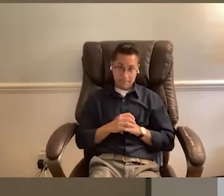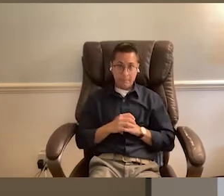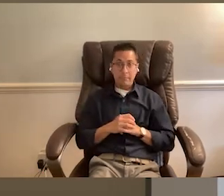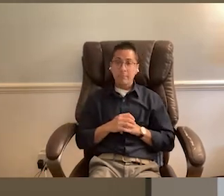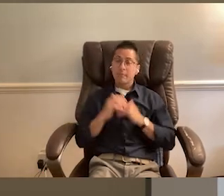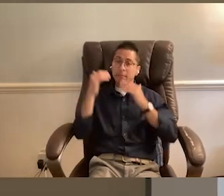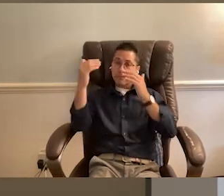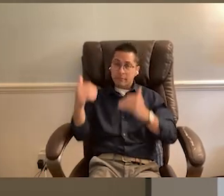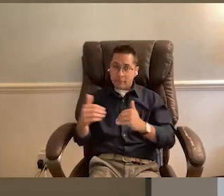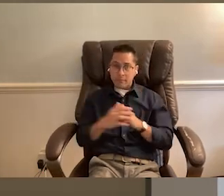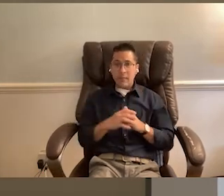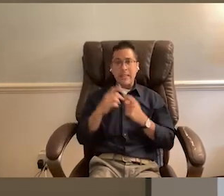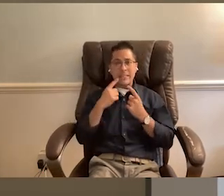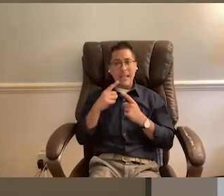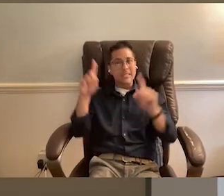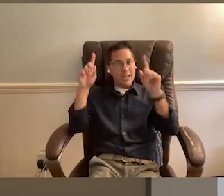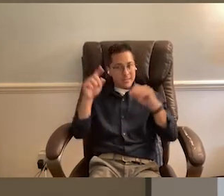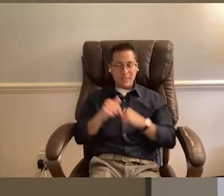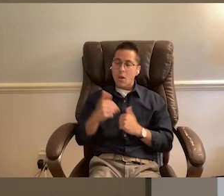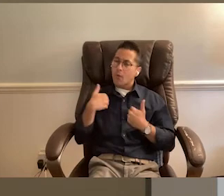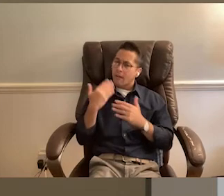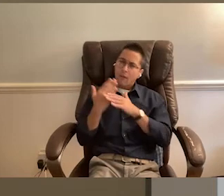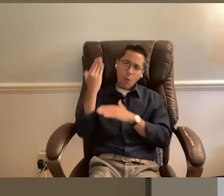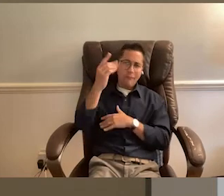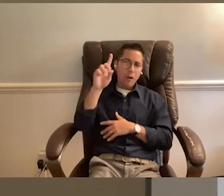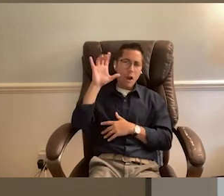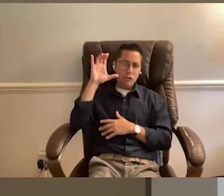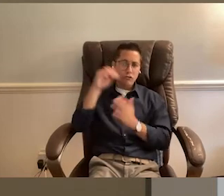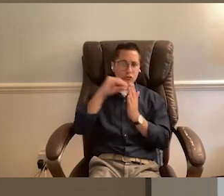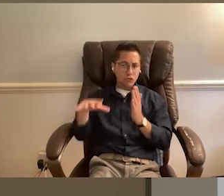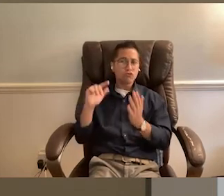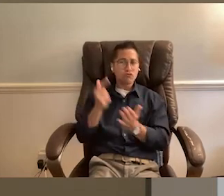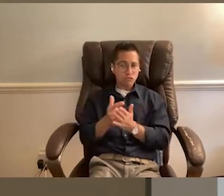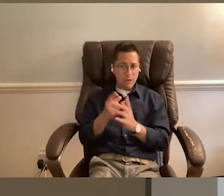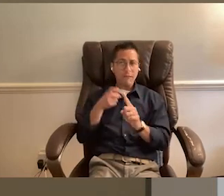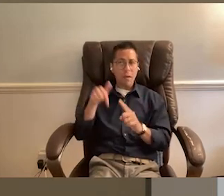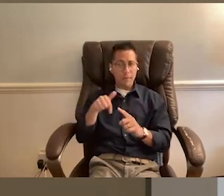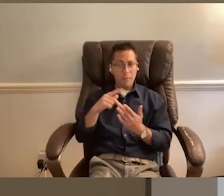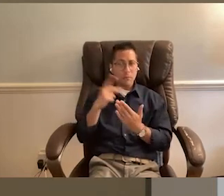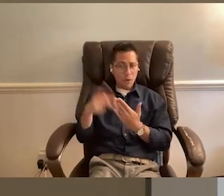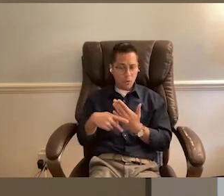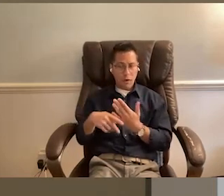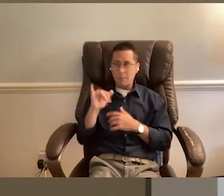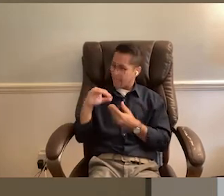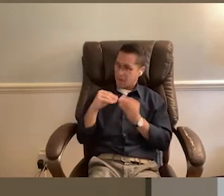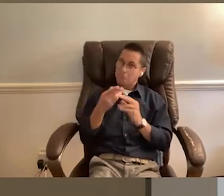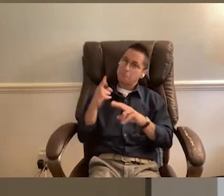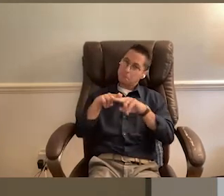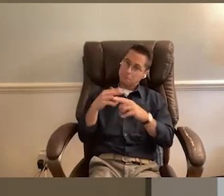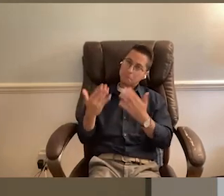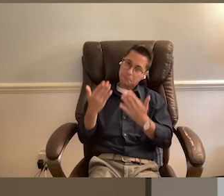before. But it just stressed him out so much. And I think there's a deeper education issue needed on his behalf